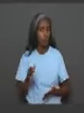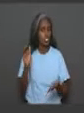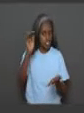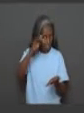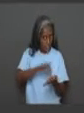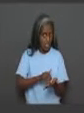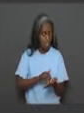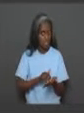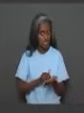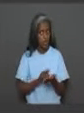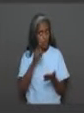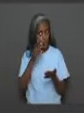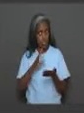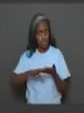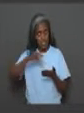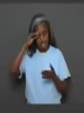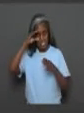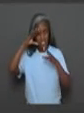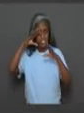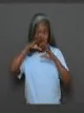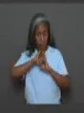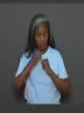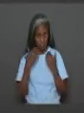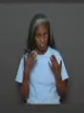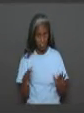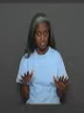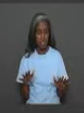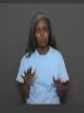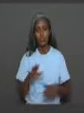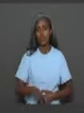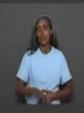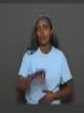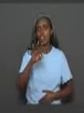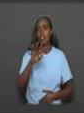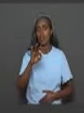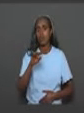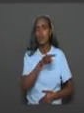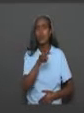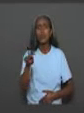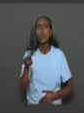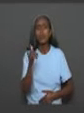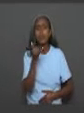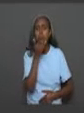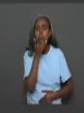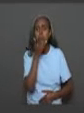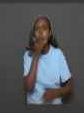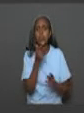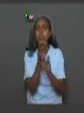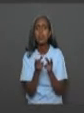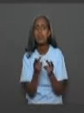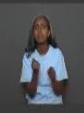again once the lesson has finished to find out where you made a misstep.